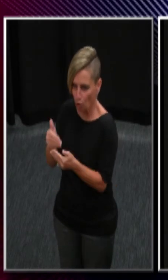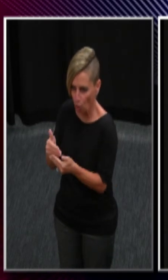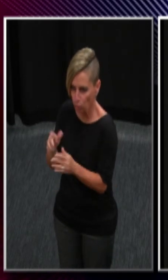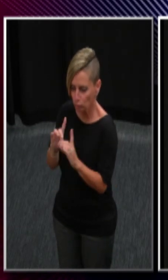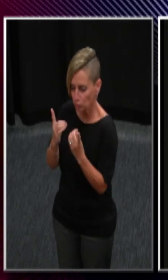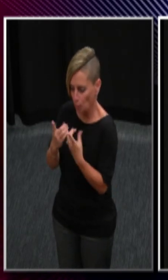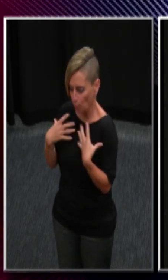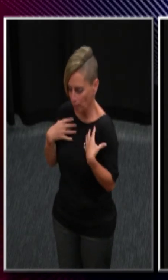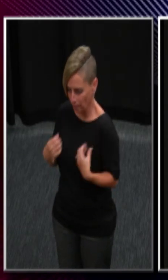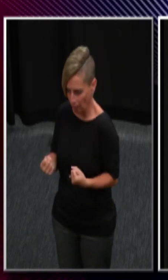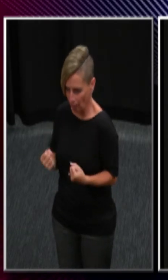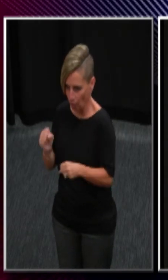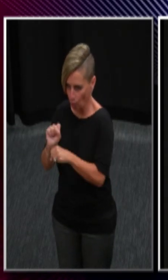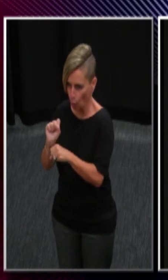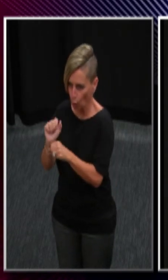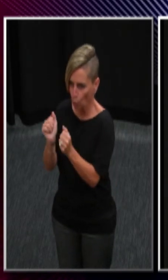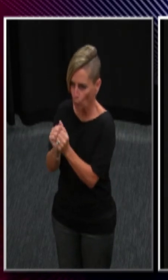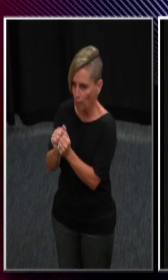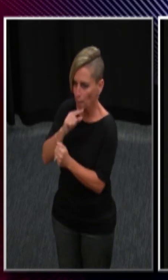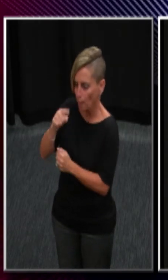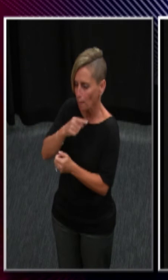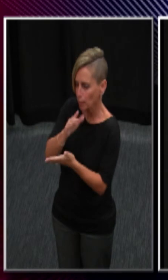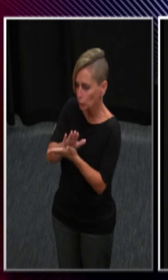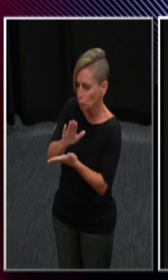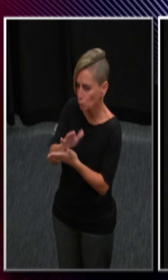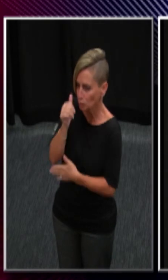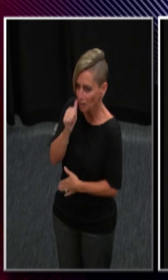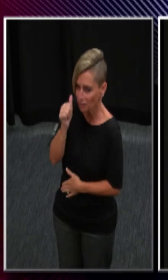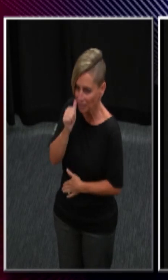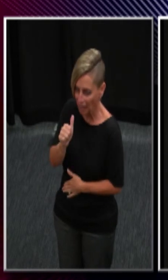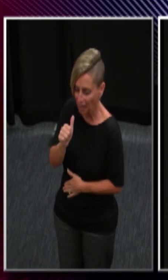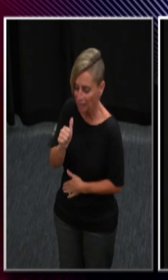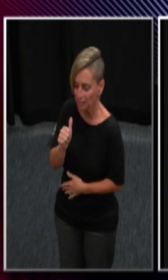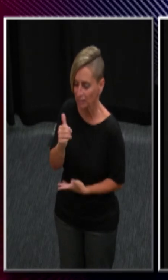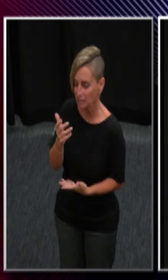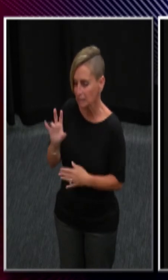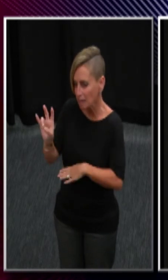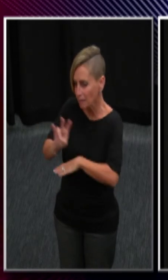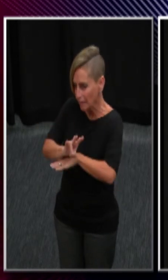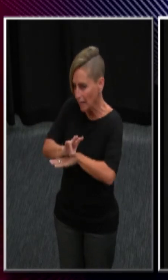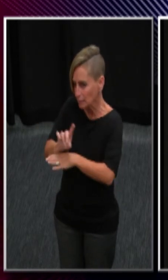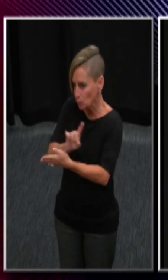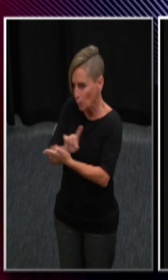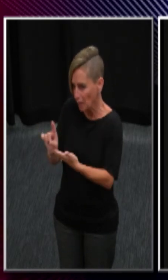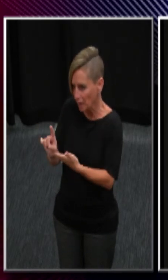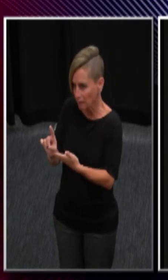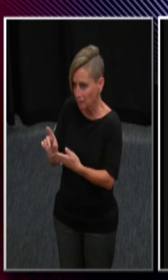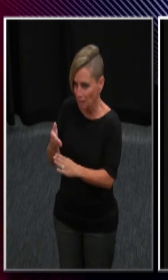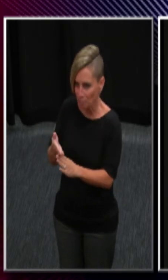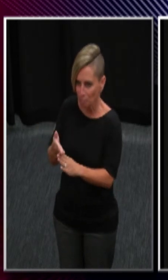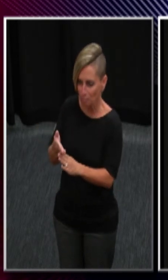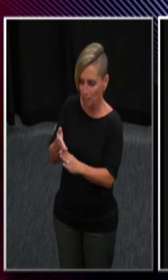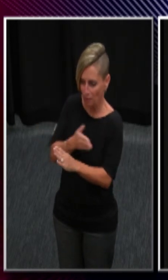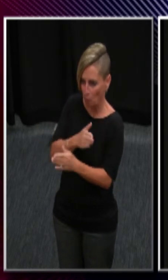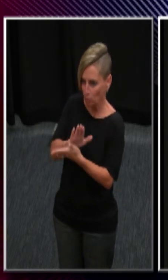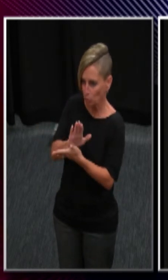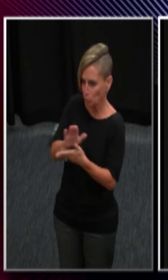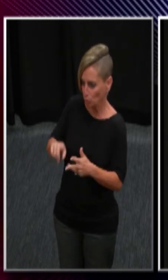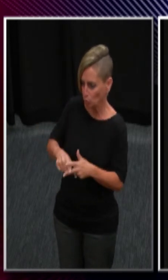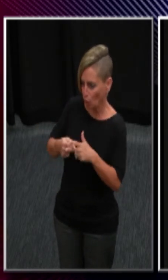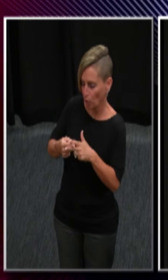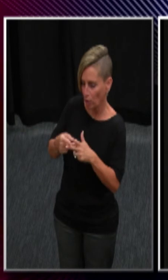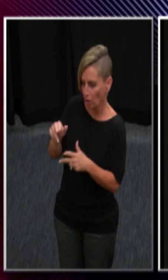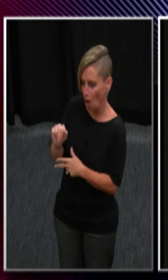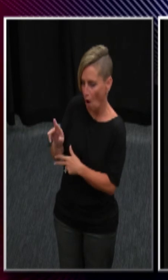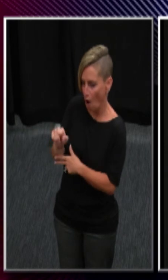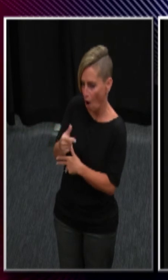St. Lucie Public Schools daily, you know, 7 days a week. We have been prior to school starting on August 10th throughout the